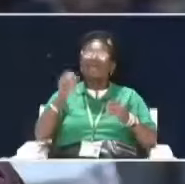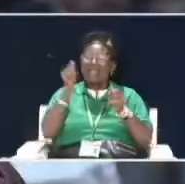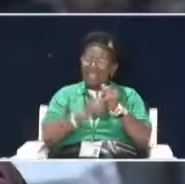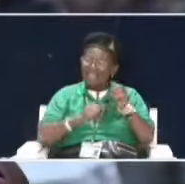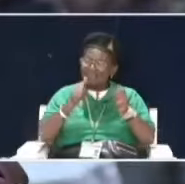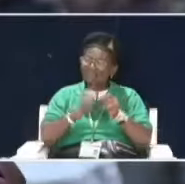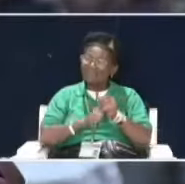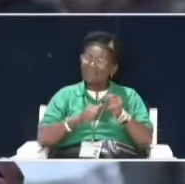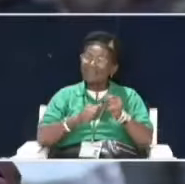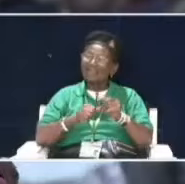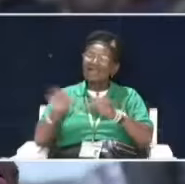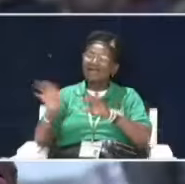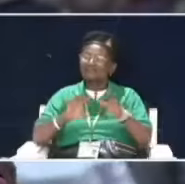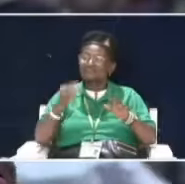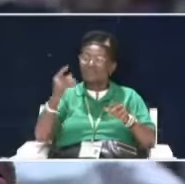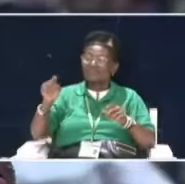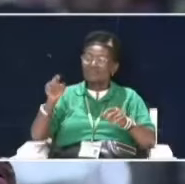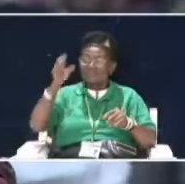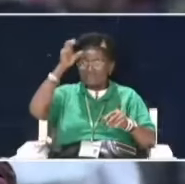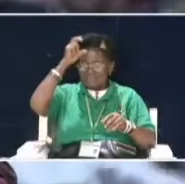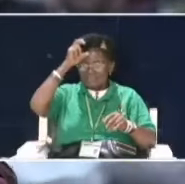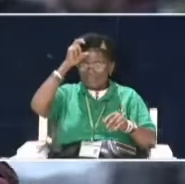every activity of the devil